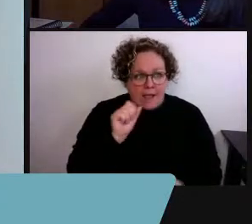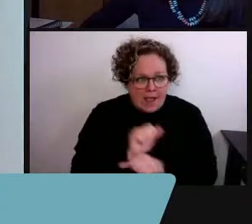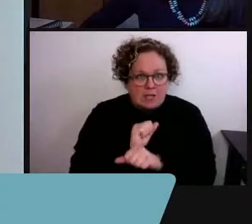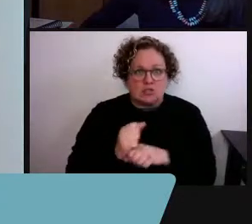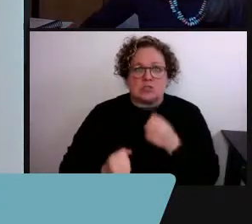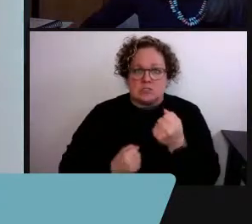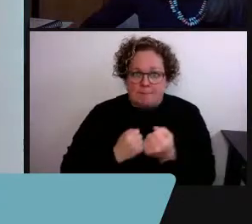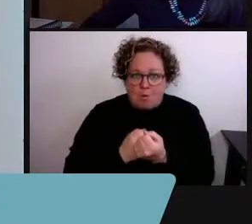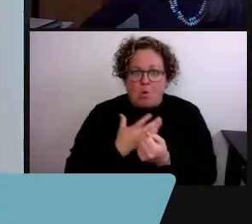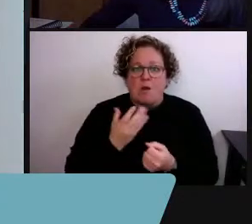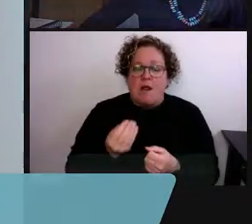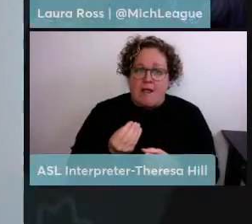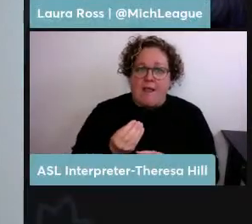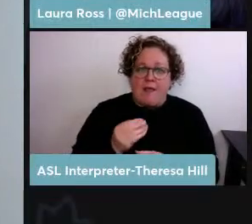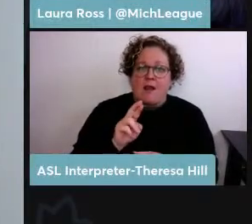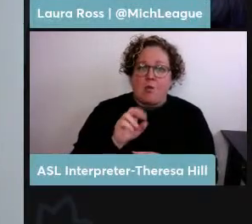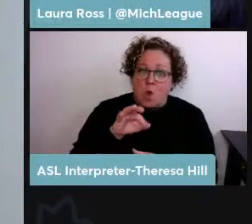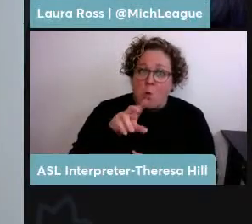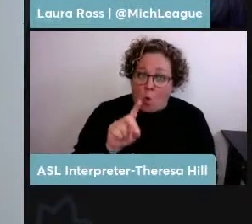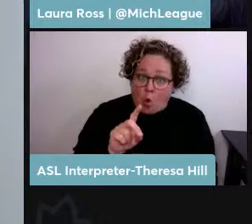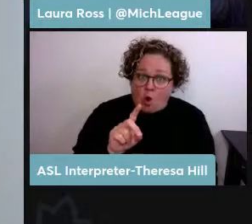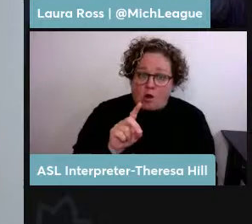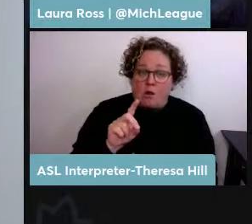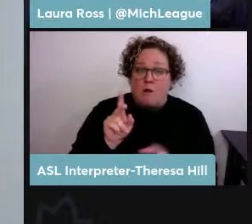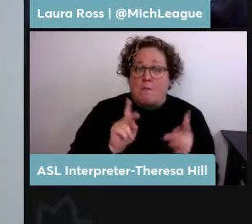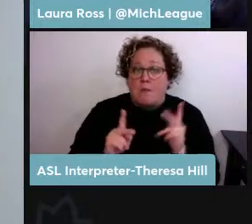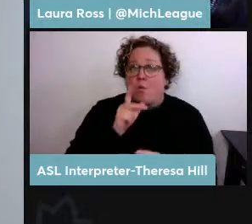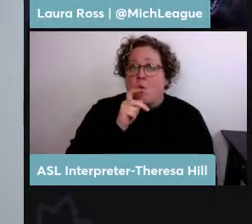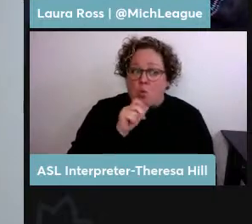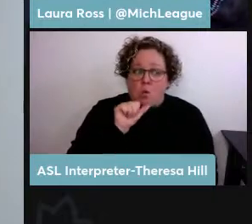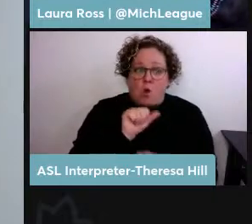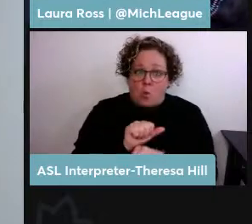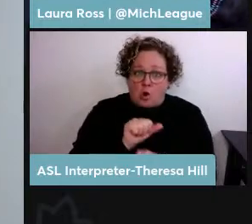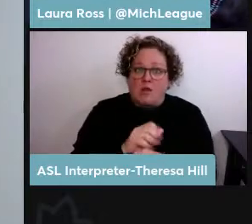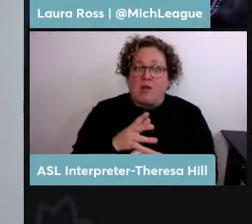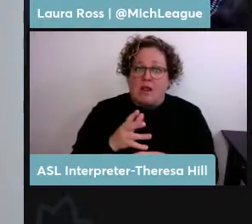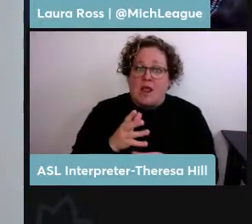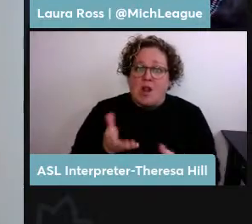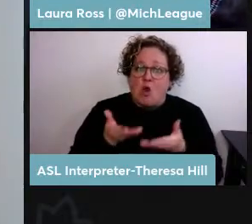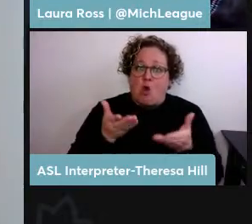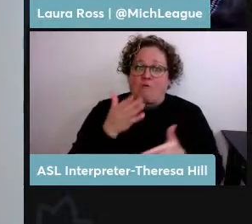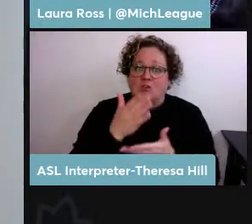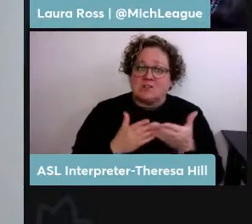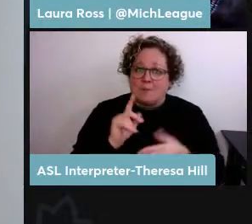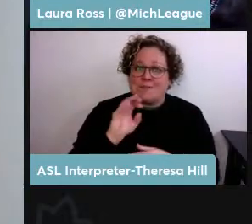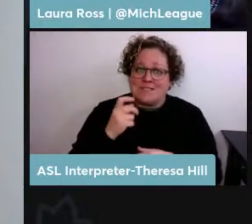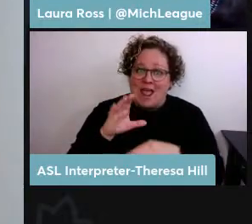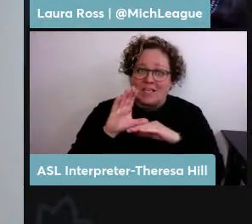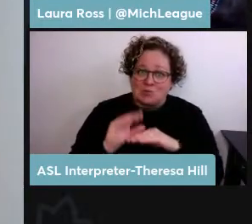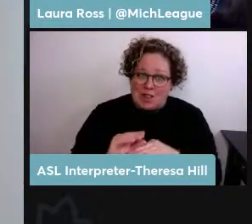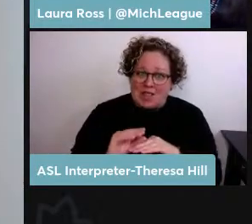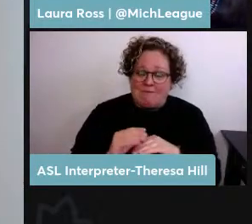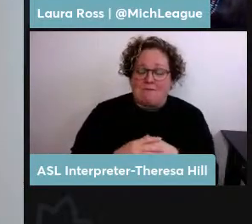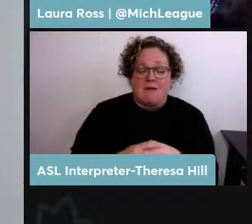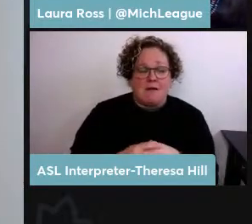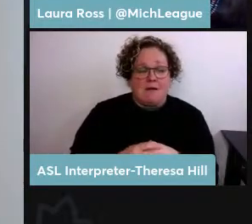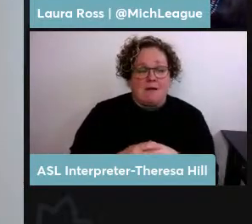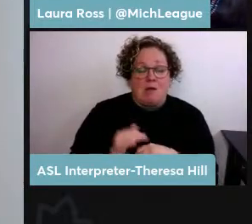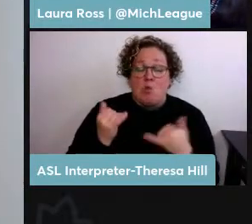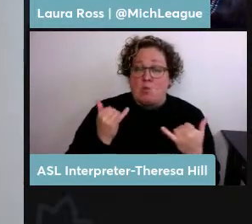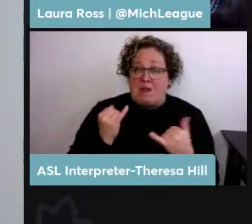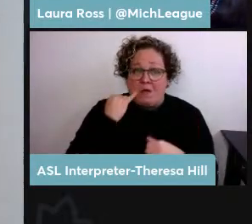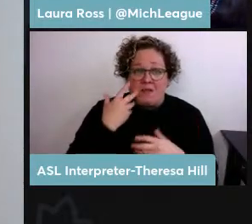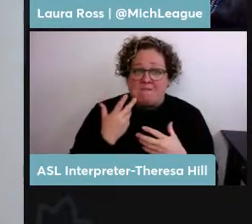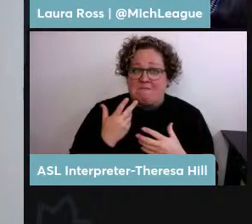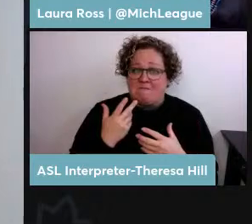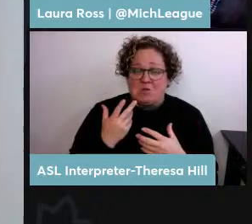and reward, you know, these folks who are working and give them some tax relief. And right now, if you couple all of